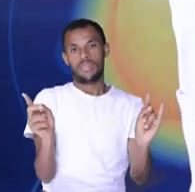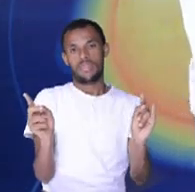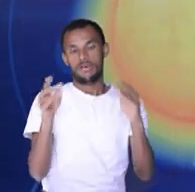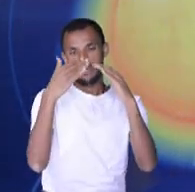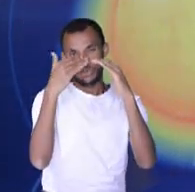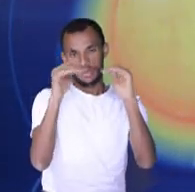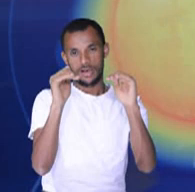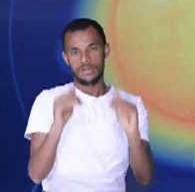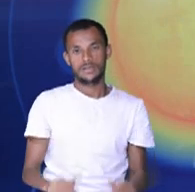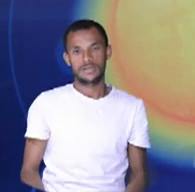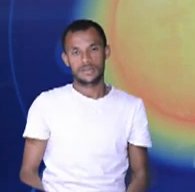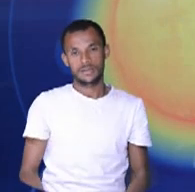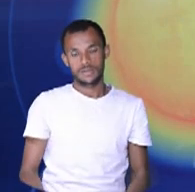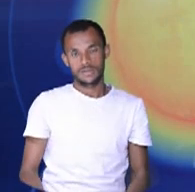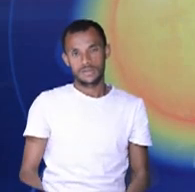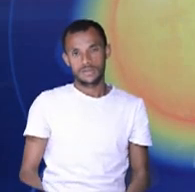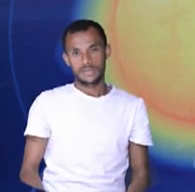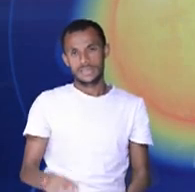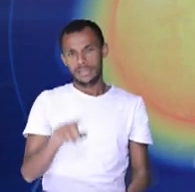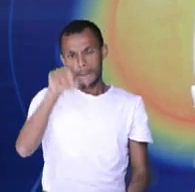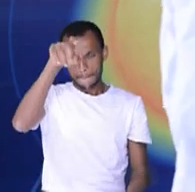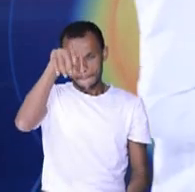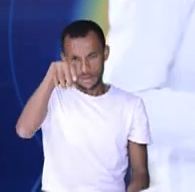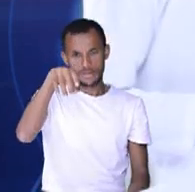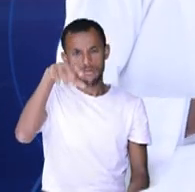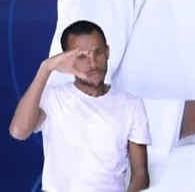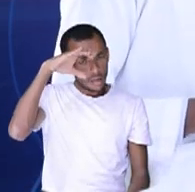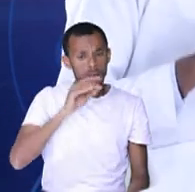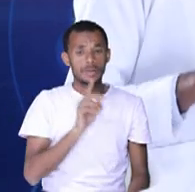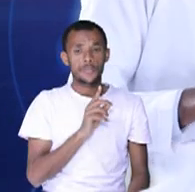They must have necessarily the same shape.